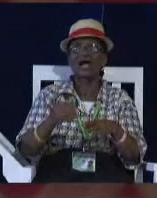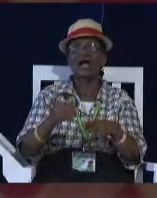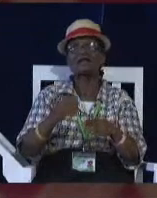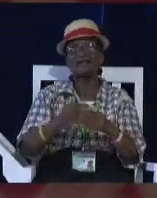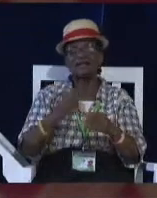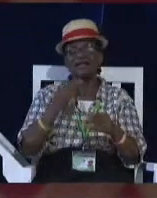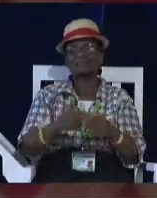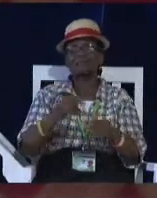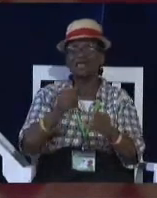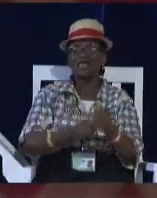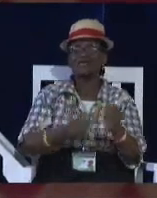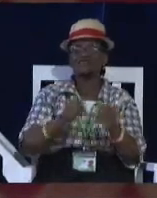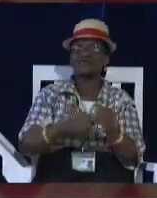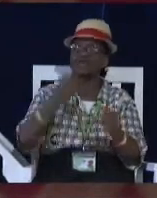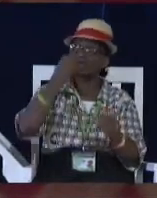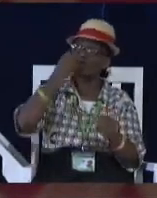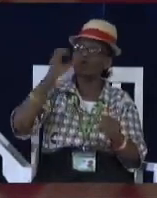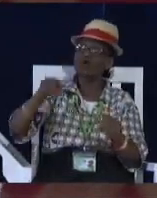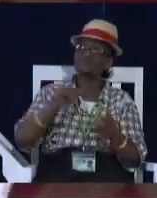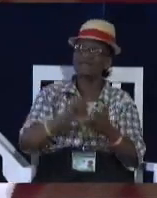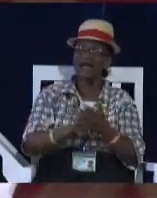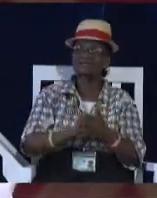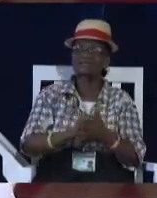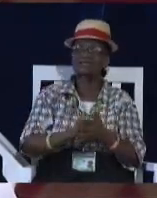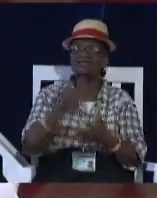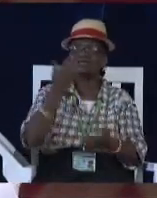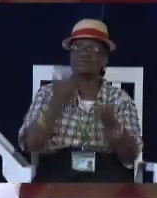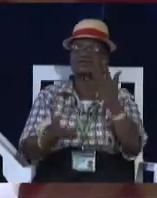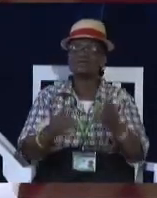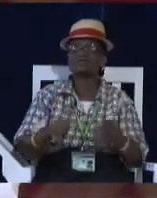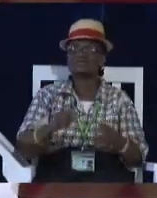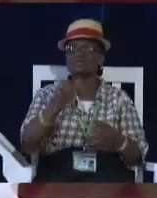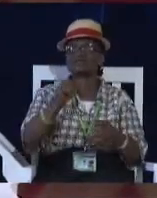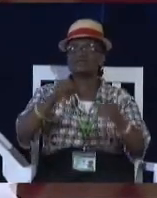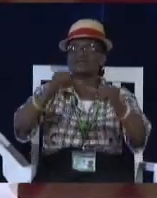every curse that may still remain in your life